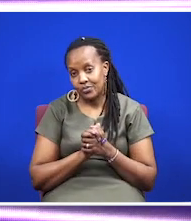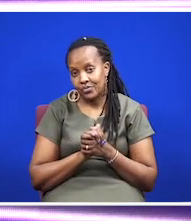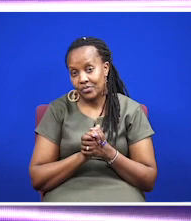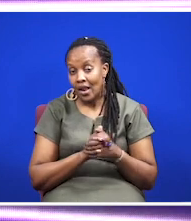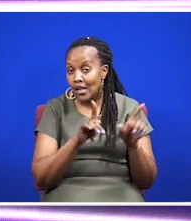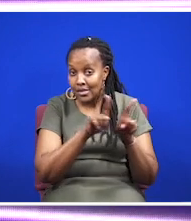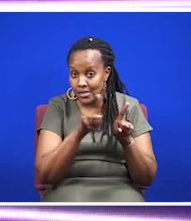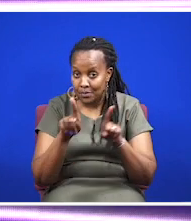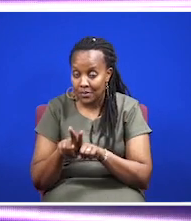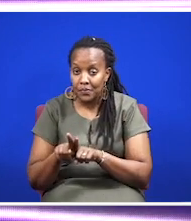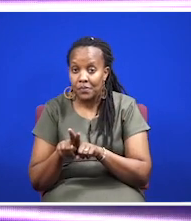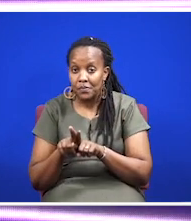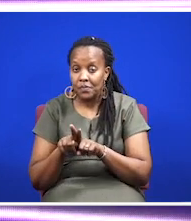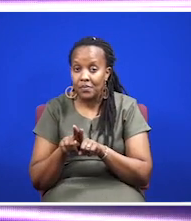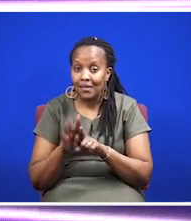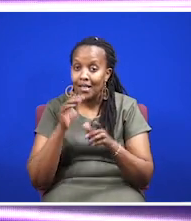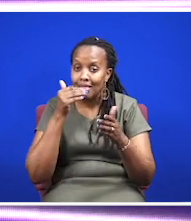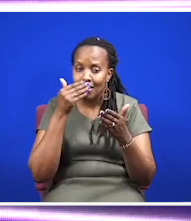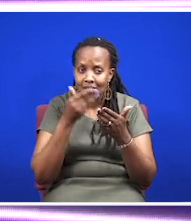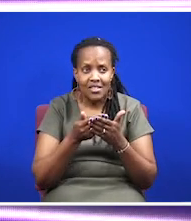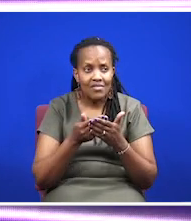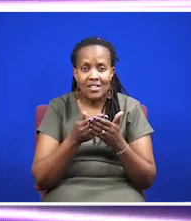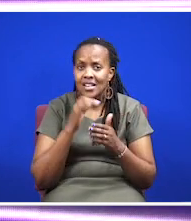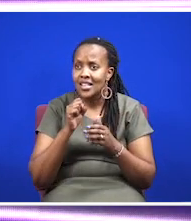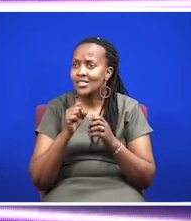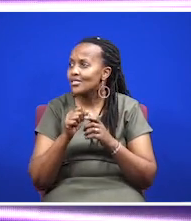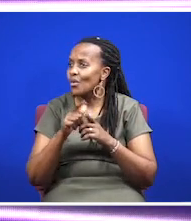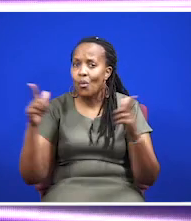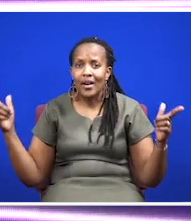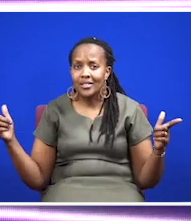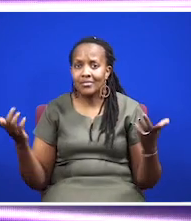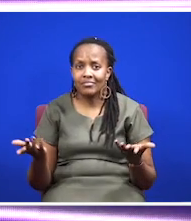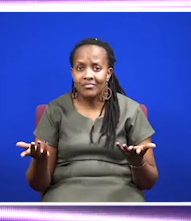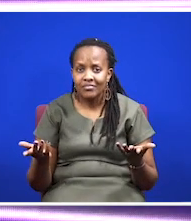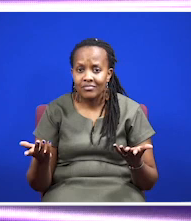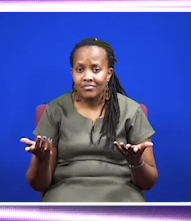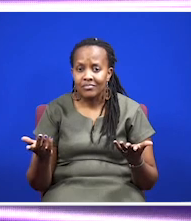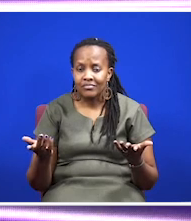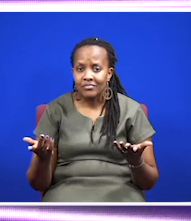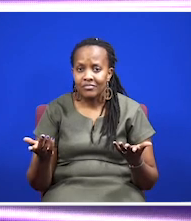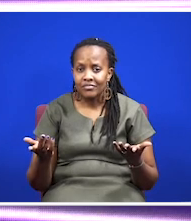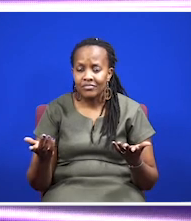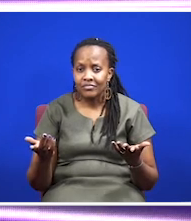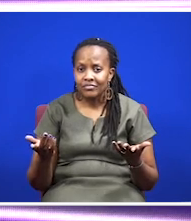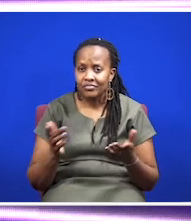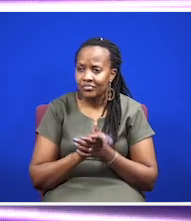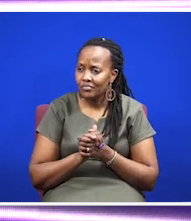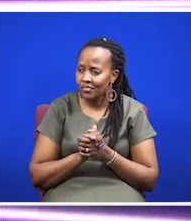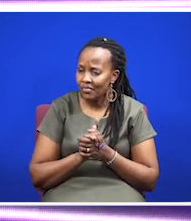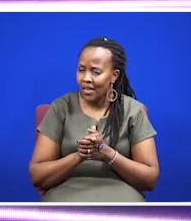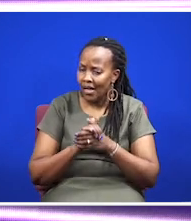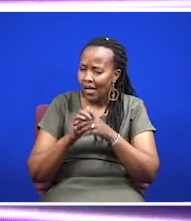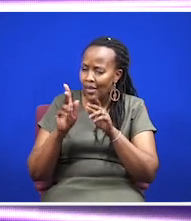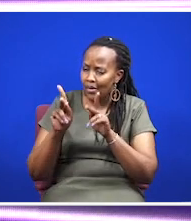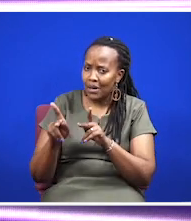say also that thanksgiving is expansive. Consider the blessing of our burdens. The person washing